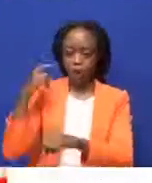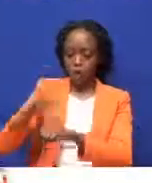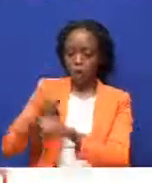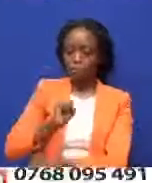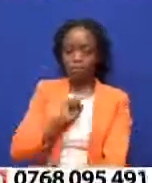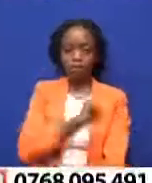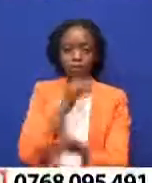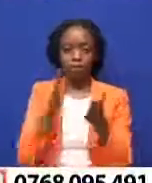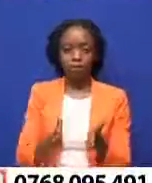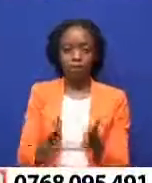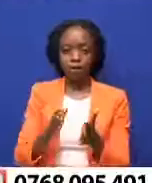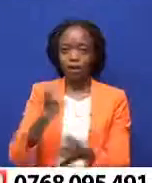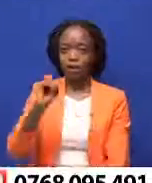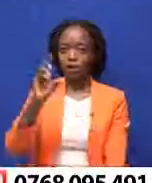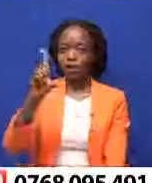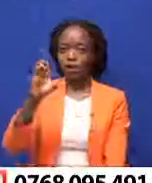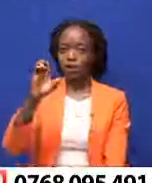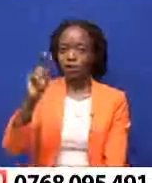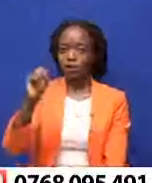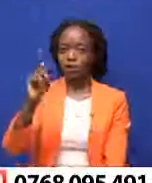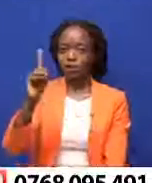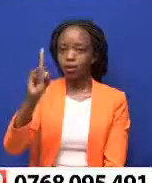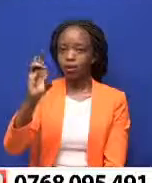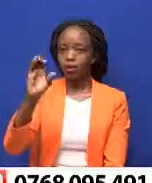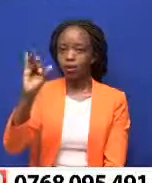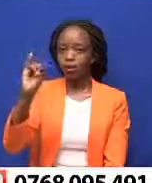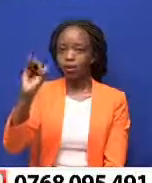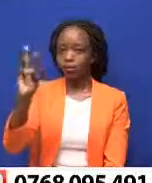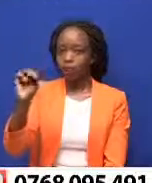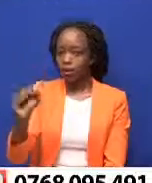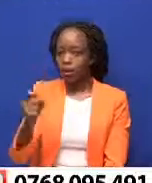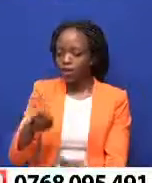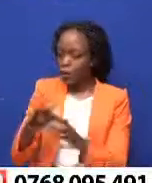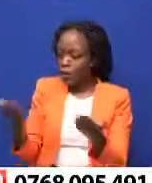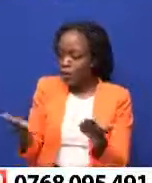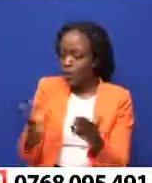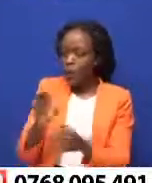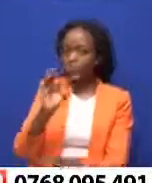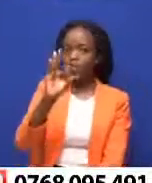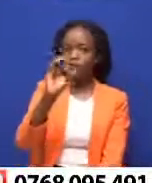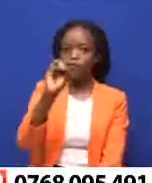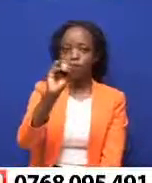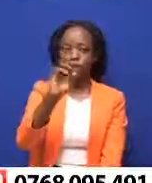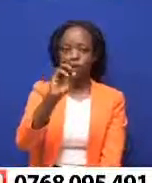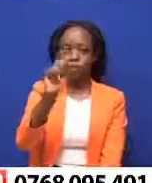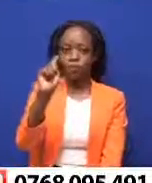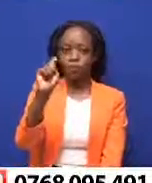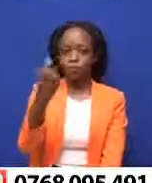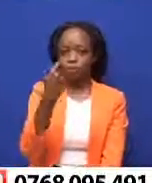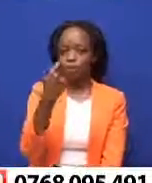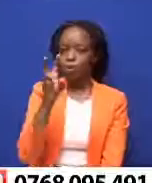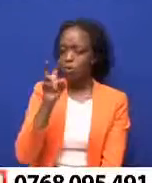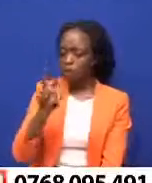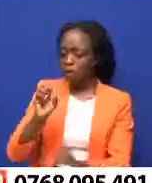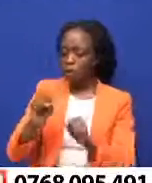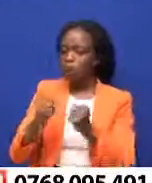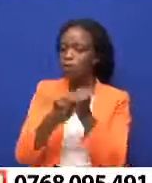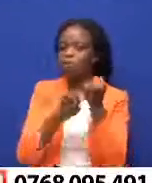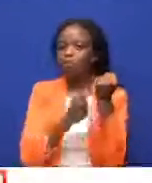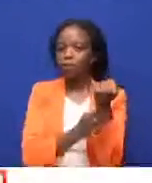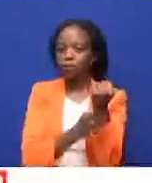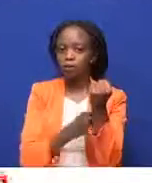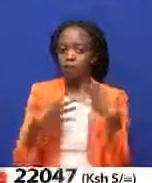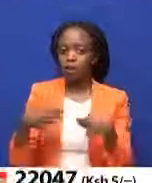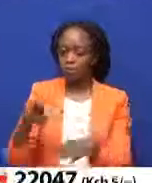the senator we had, Olendiema, in Trans Nzoia, was from Ford Kenya. So you can see in terms of support, yes, you find that Trans